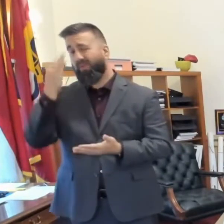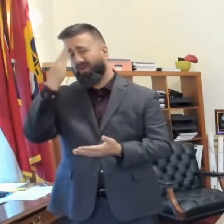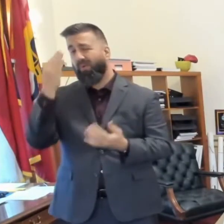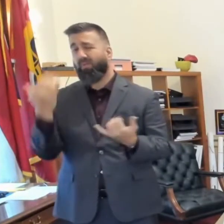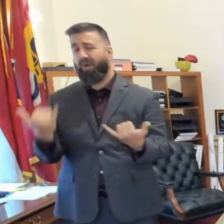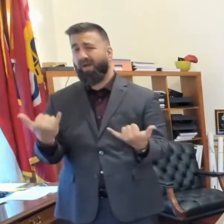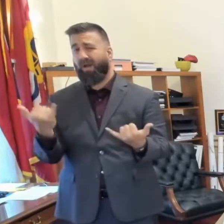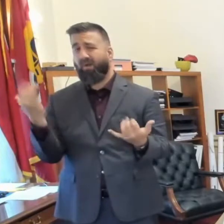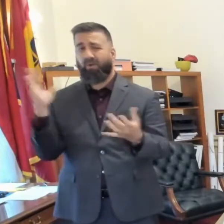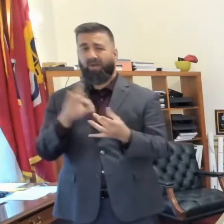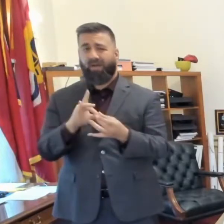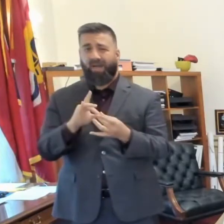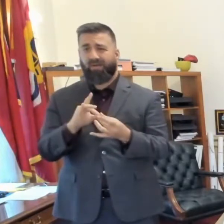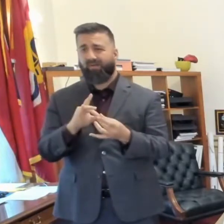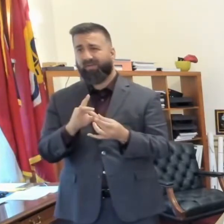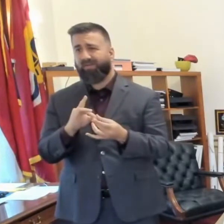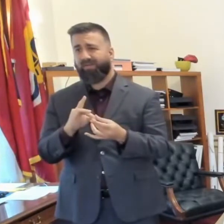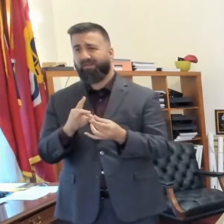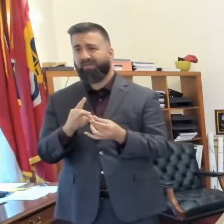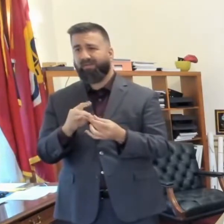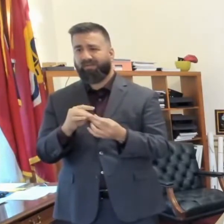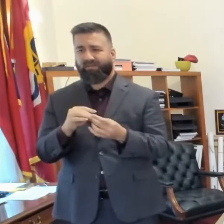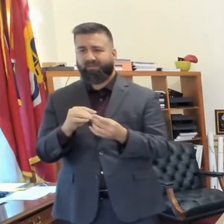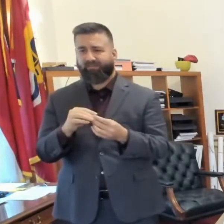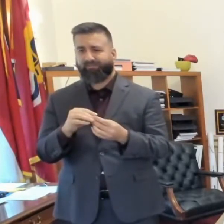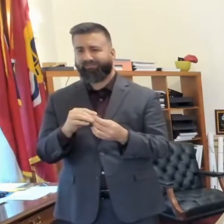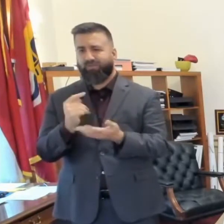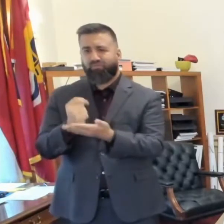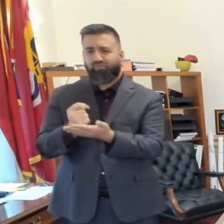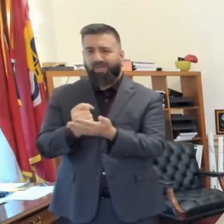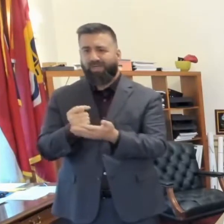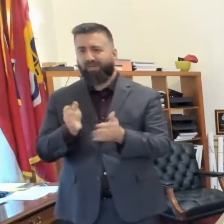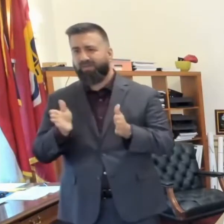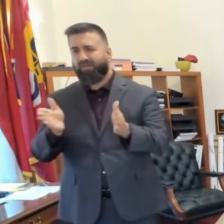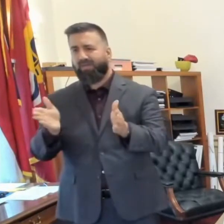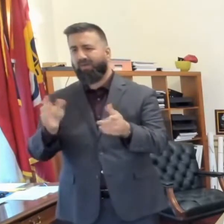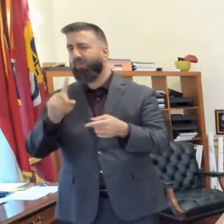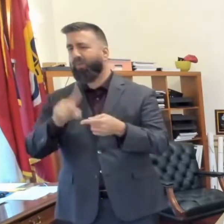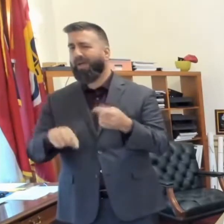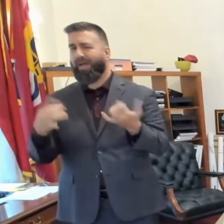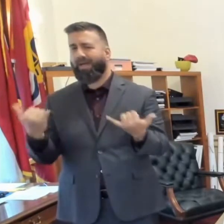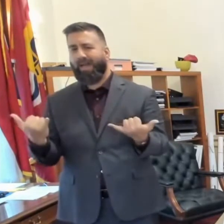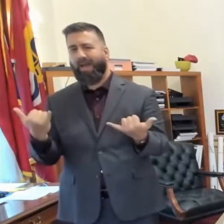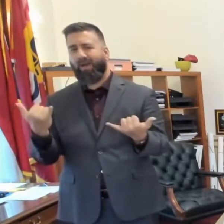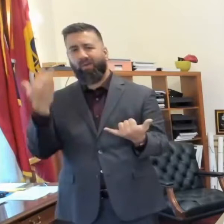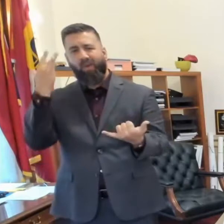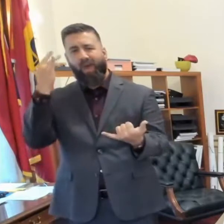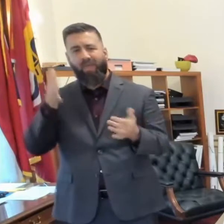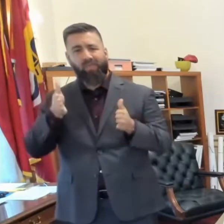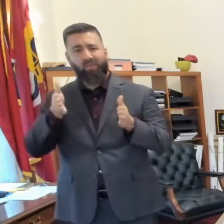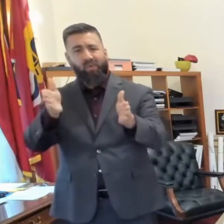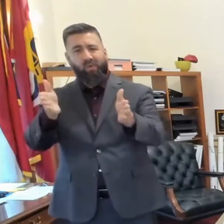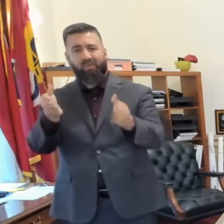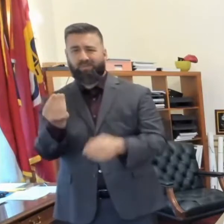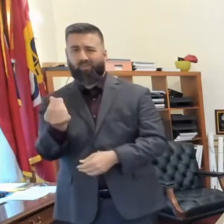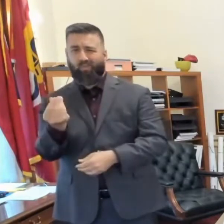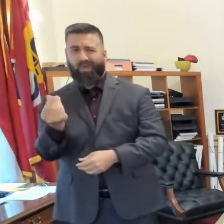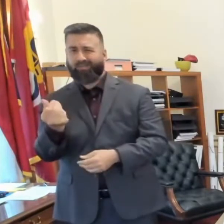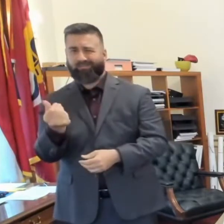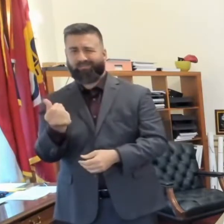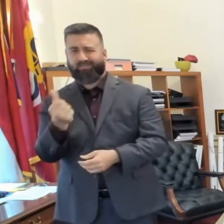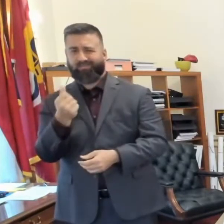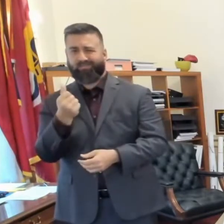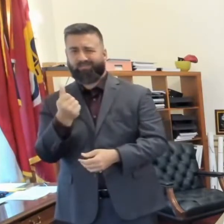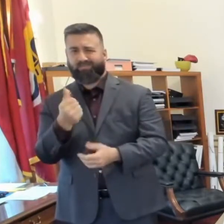any pre-treating or that kind of thing. Can't pre-treat now while the roads are wet. It just washes off the pre-treating.